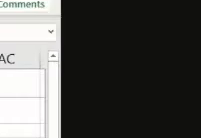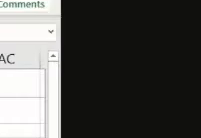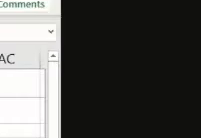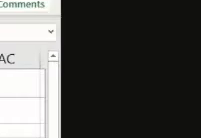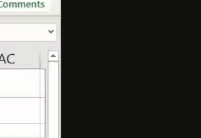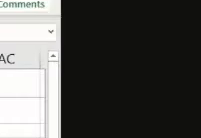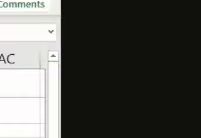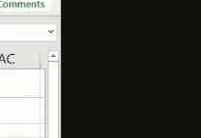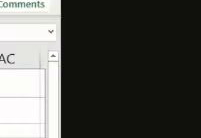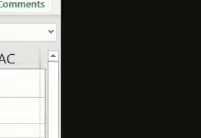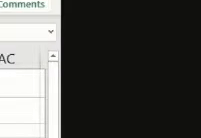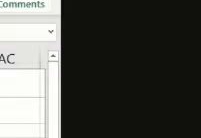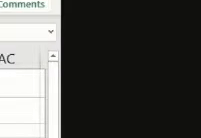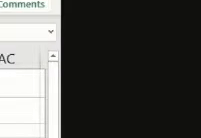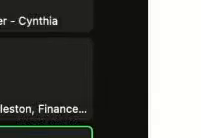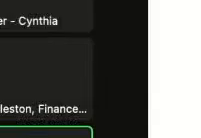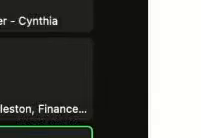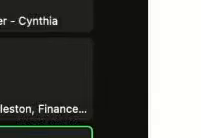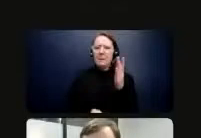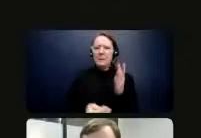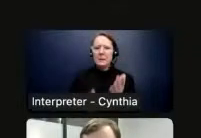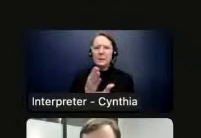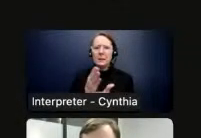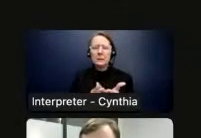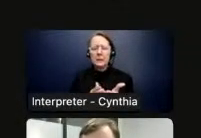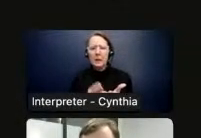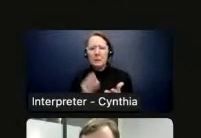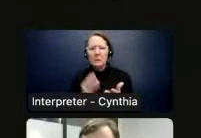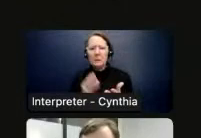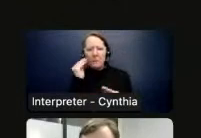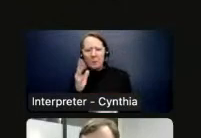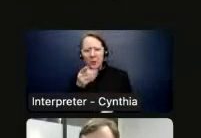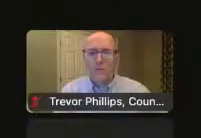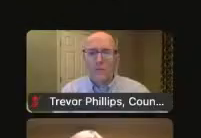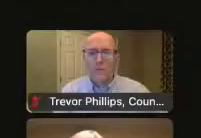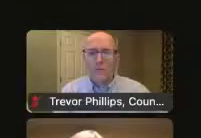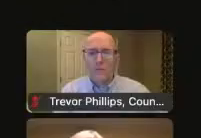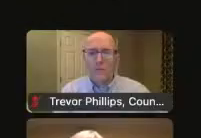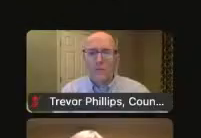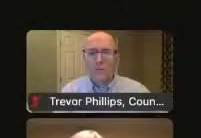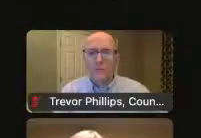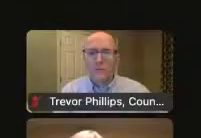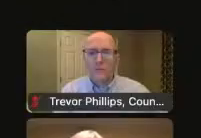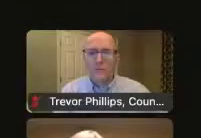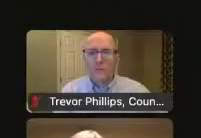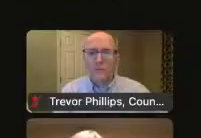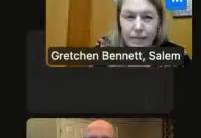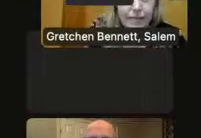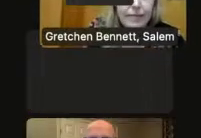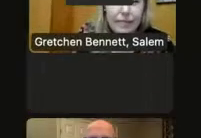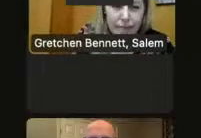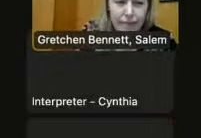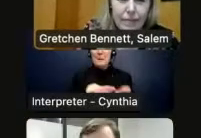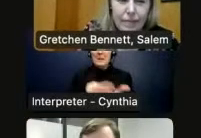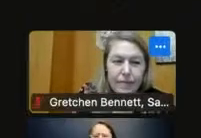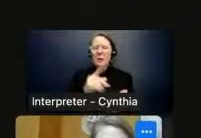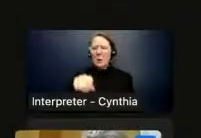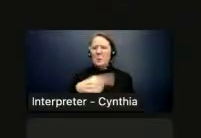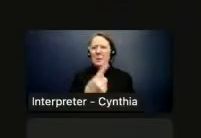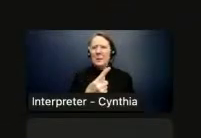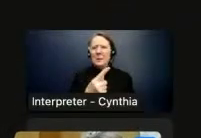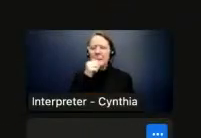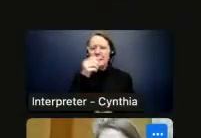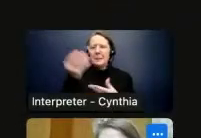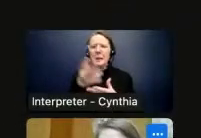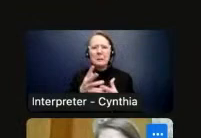seems that we're missing some metrics on here. I mean, we're just talking about dollars, which really doesn't tell us a lot. I think it